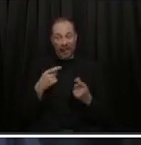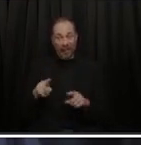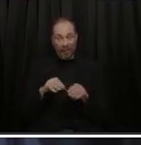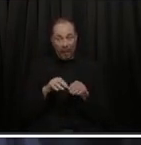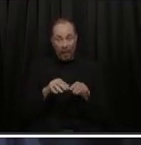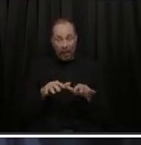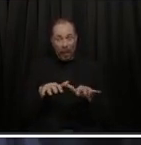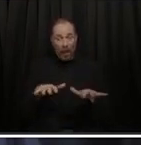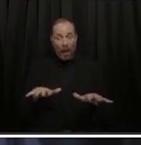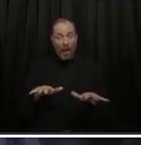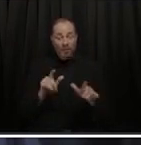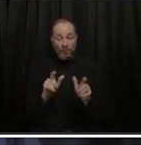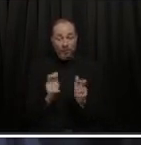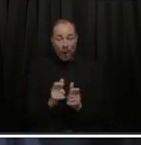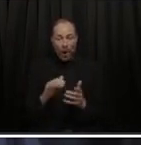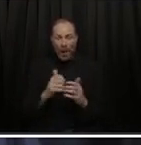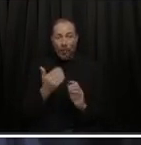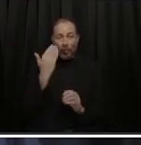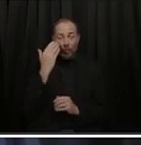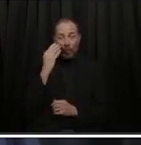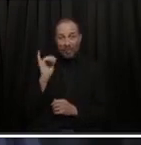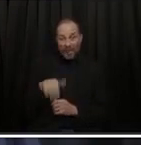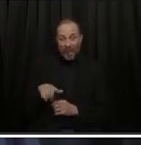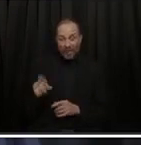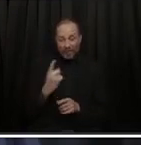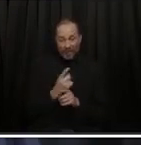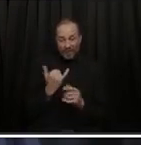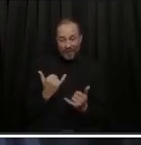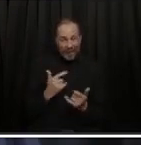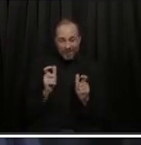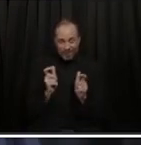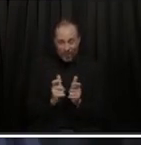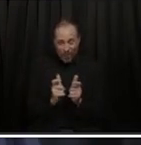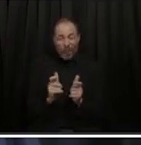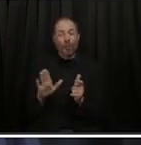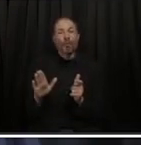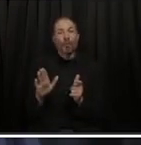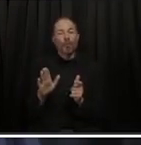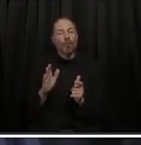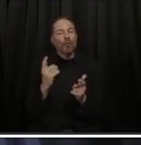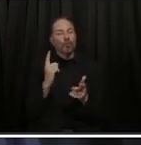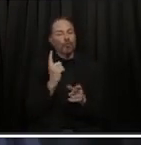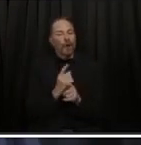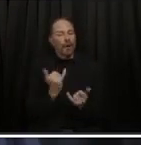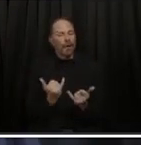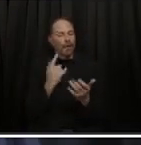very small. How do we know that? We are now analyzing about